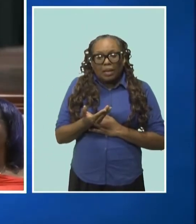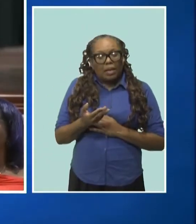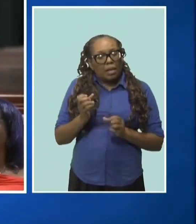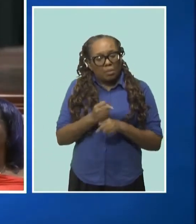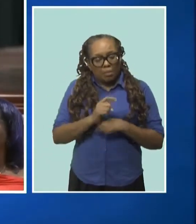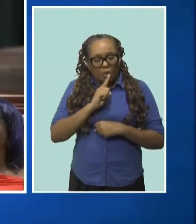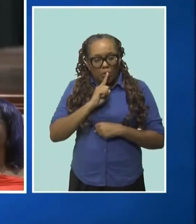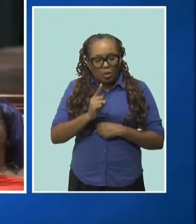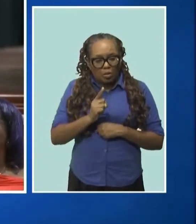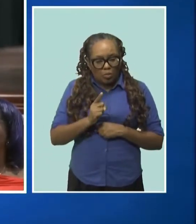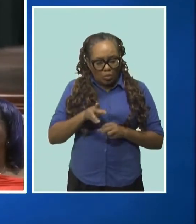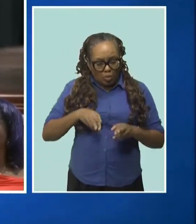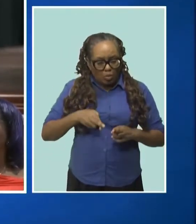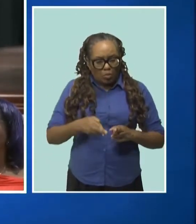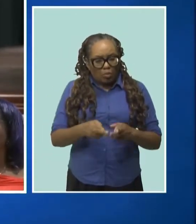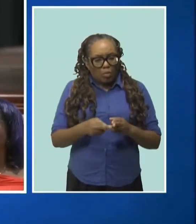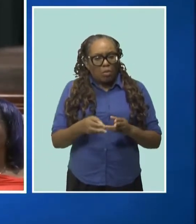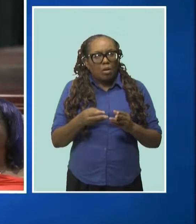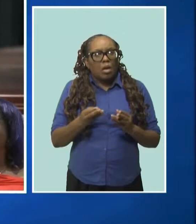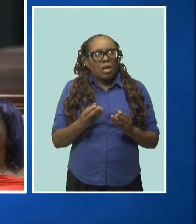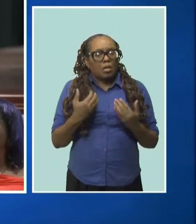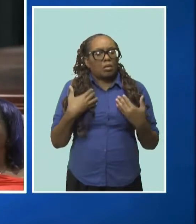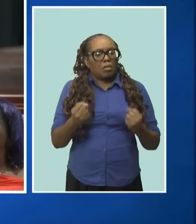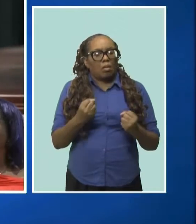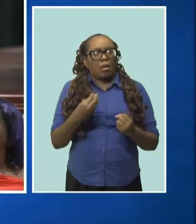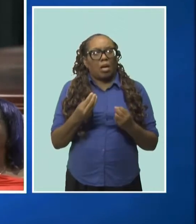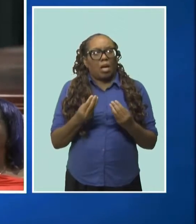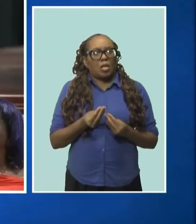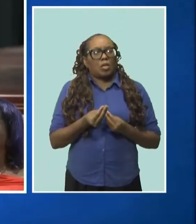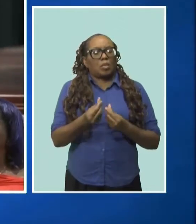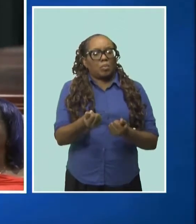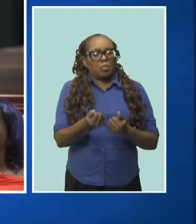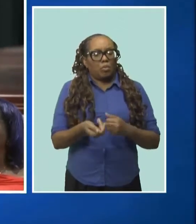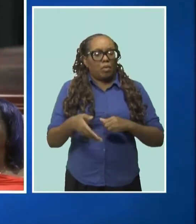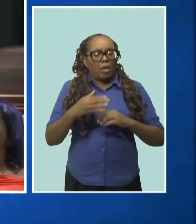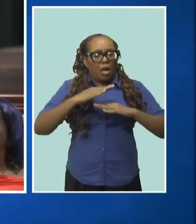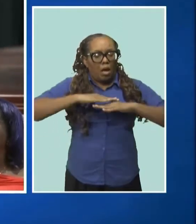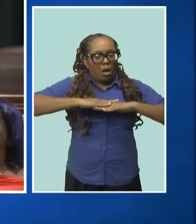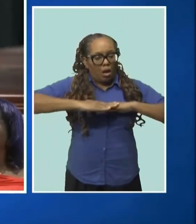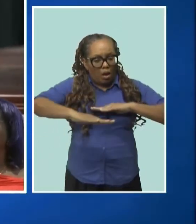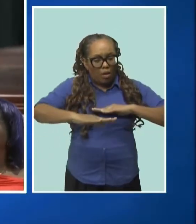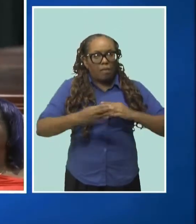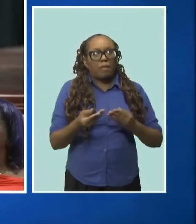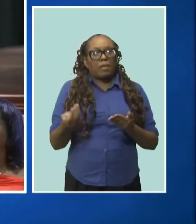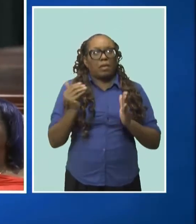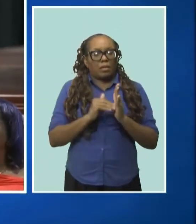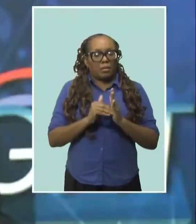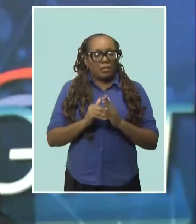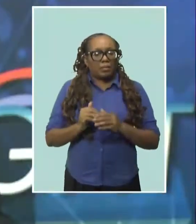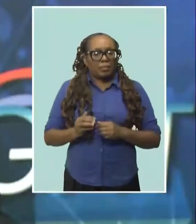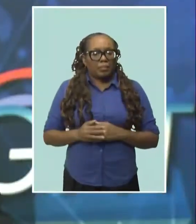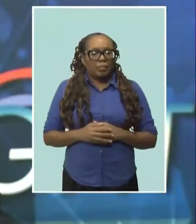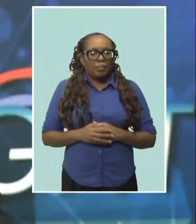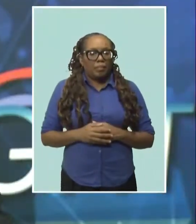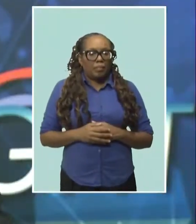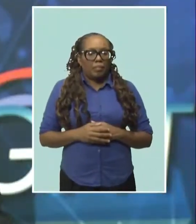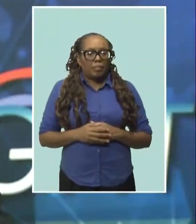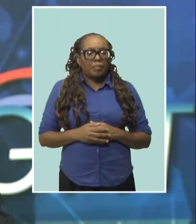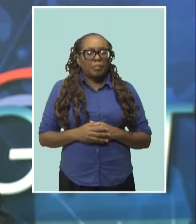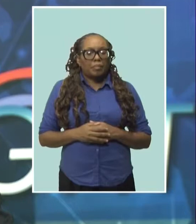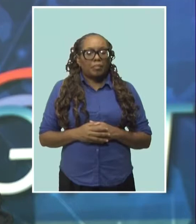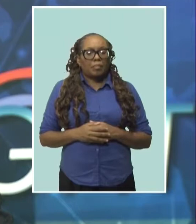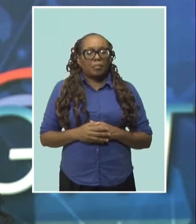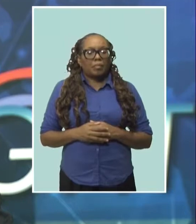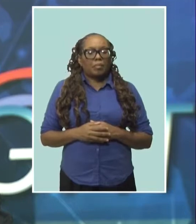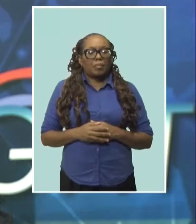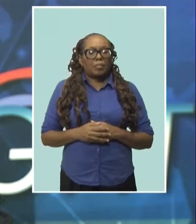reinforce, and then put that topping on it and give us the icing on the cake. Meanwhile, there's